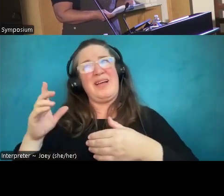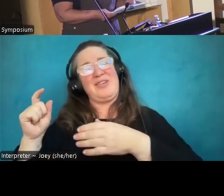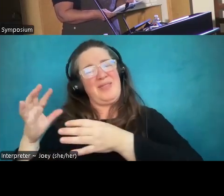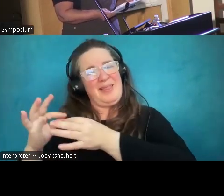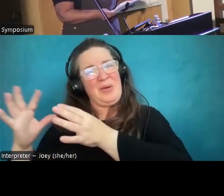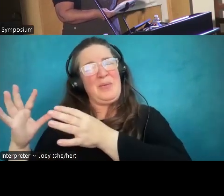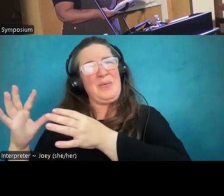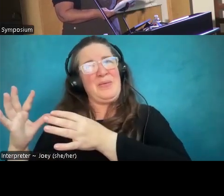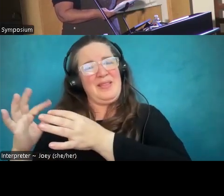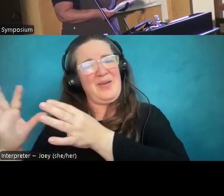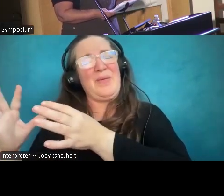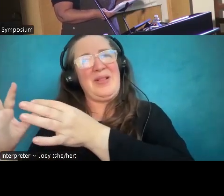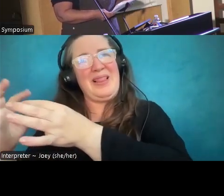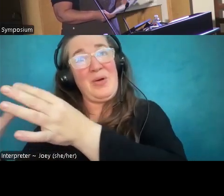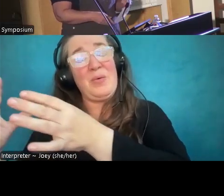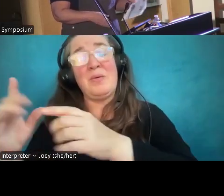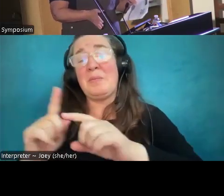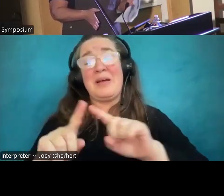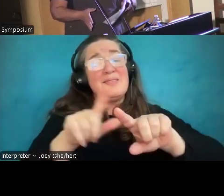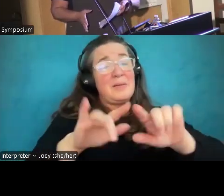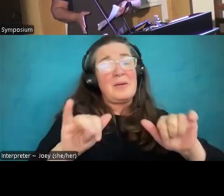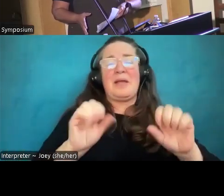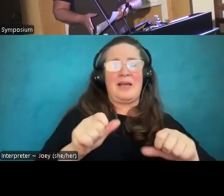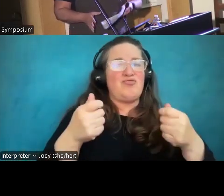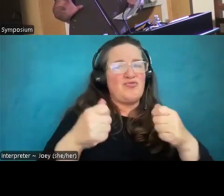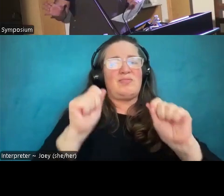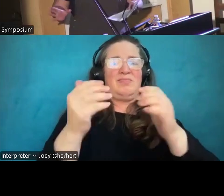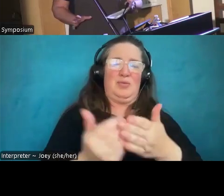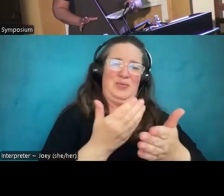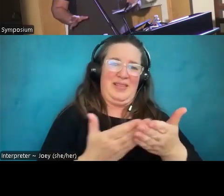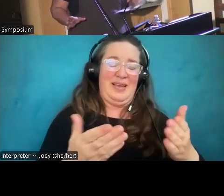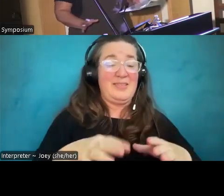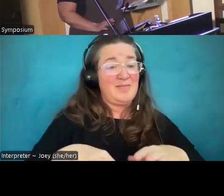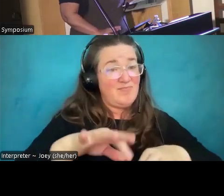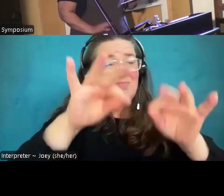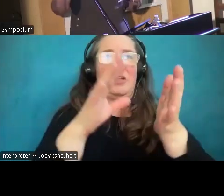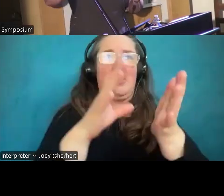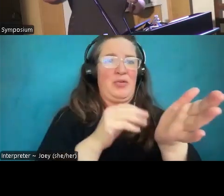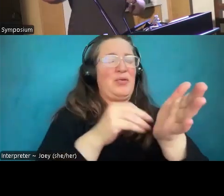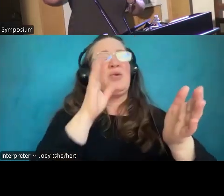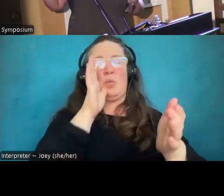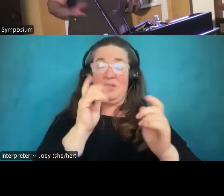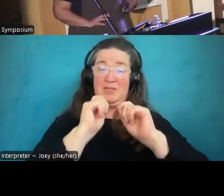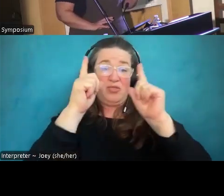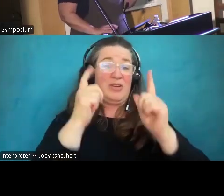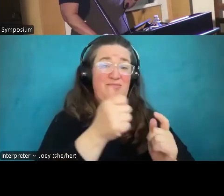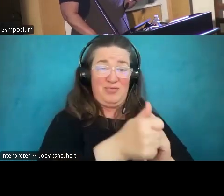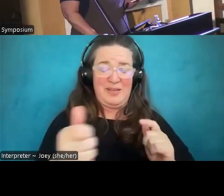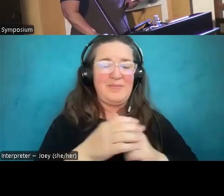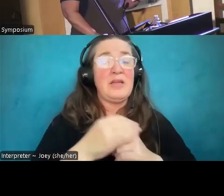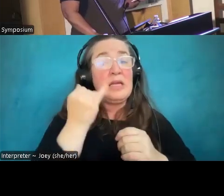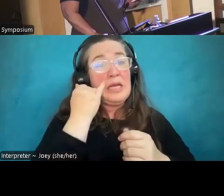you might surprise yourself. If you're interested in my art at all, you can scan the QR